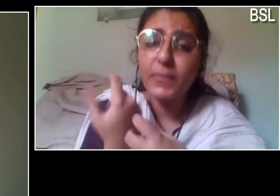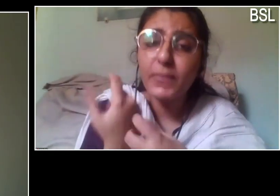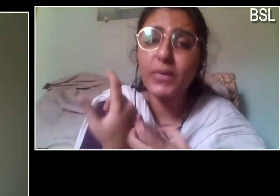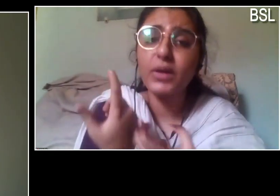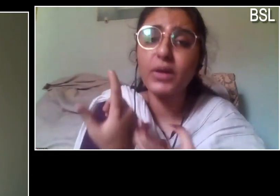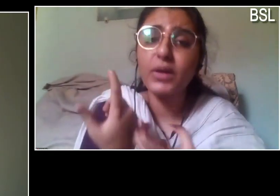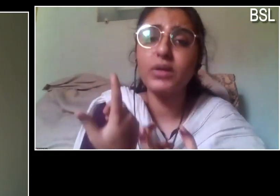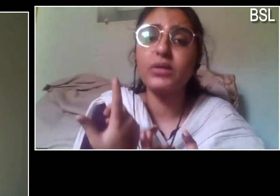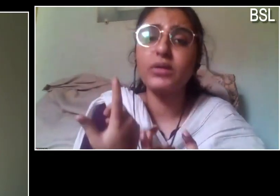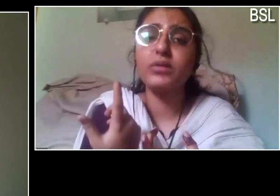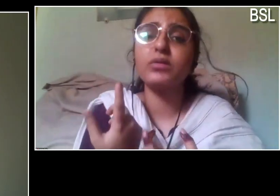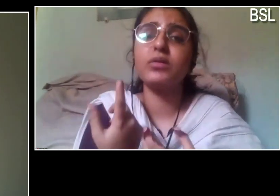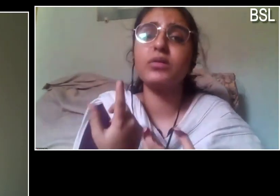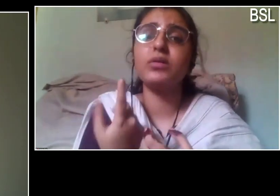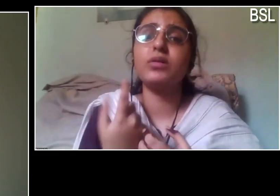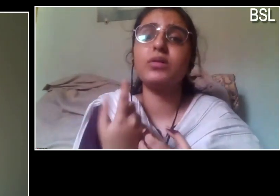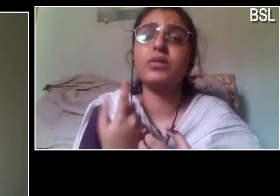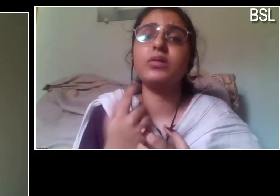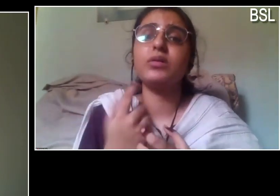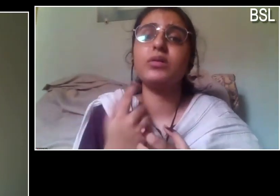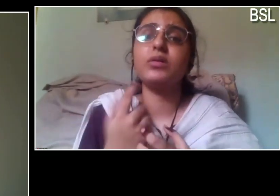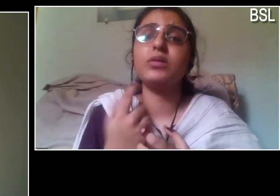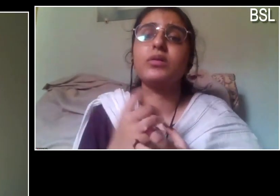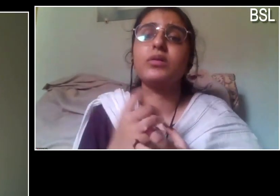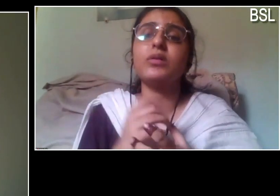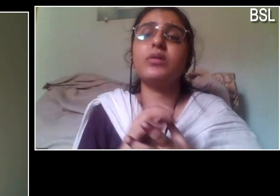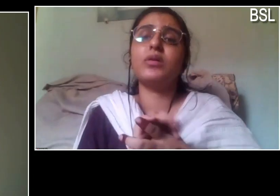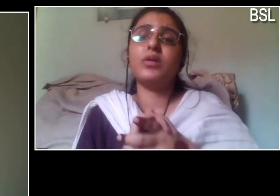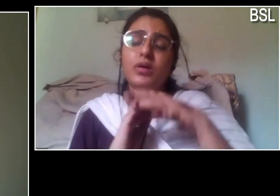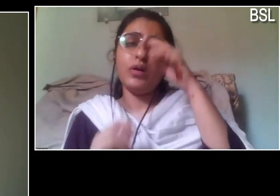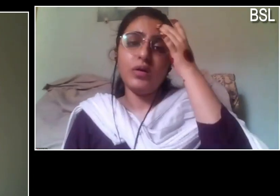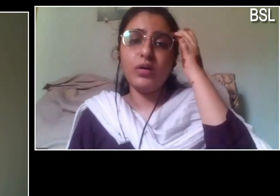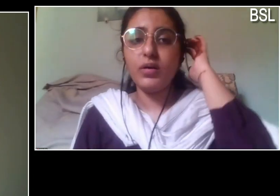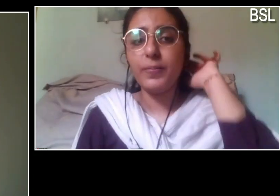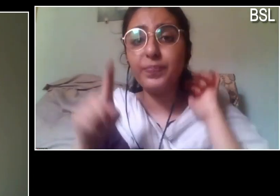includes educational websites, and it includes e-commerce.